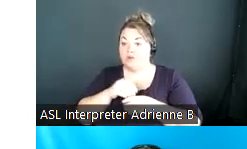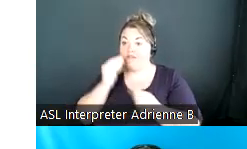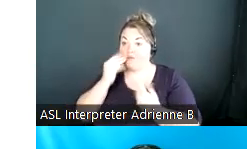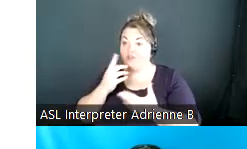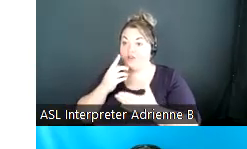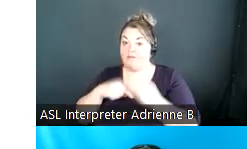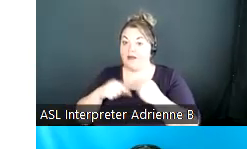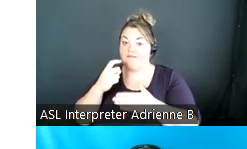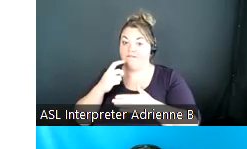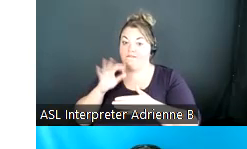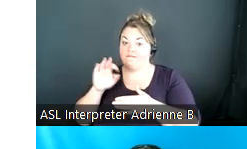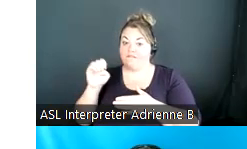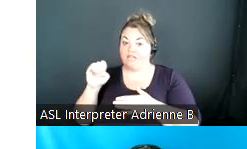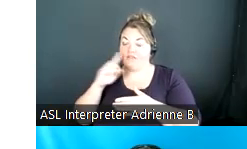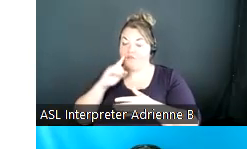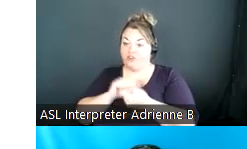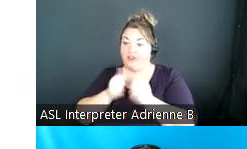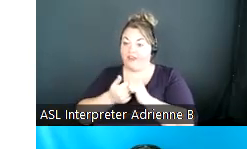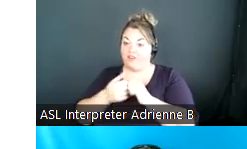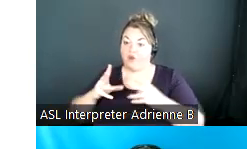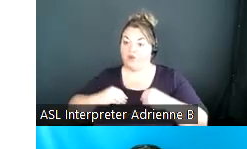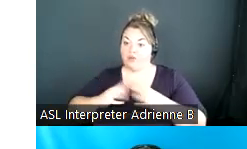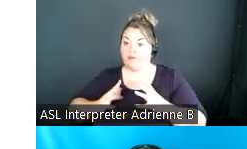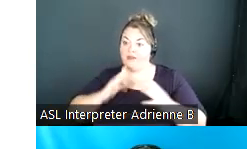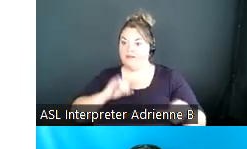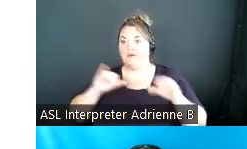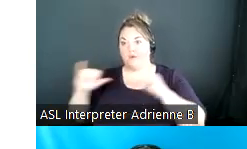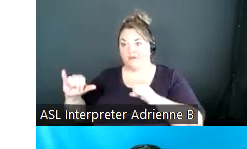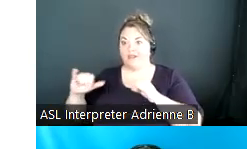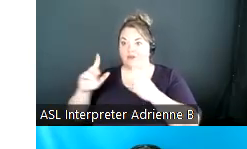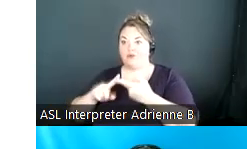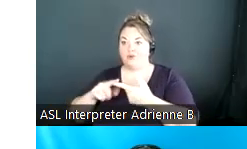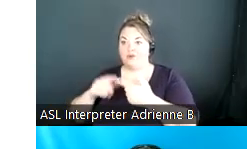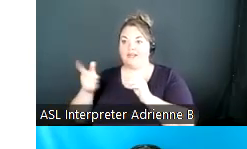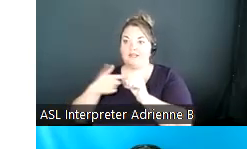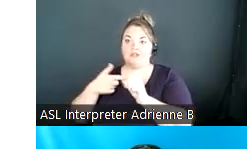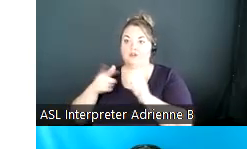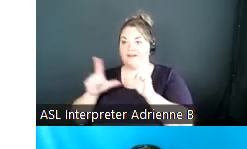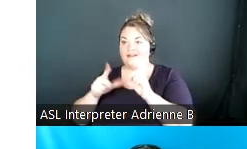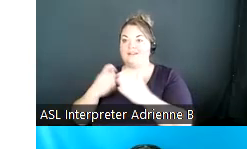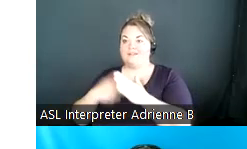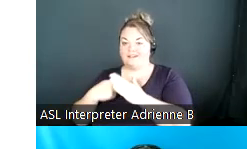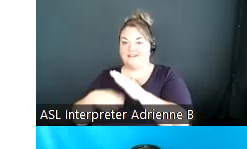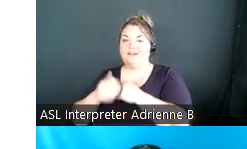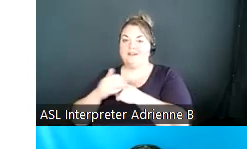for change of ownership, which is equivalent to those initial license fees.